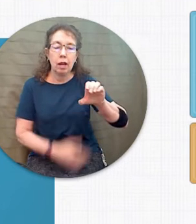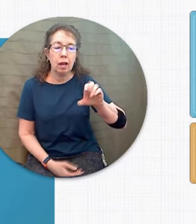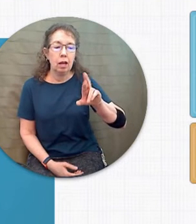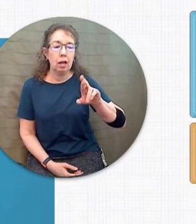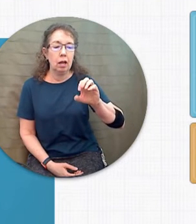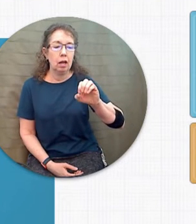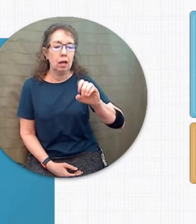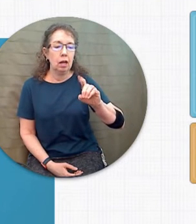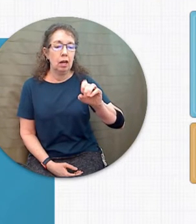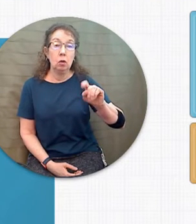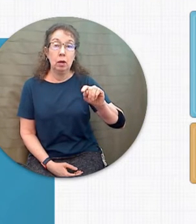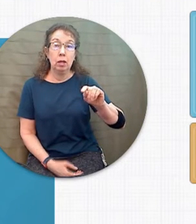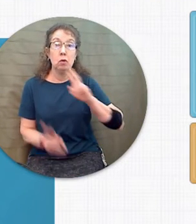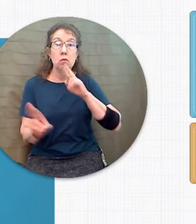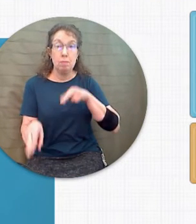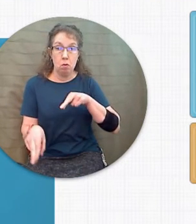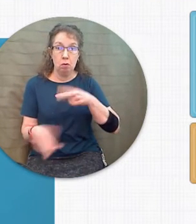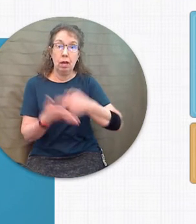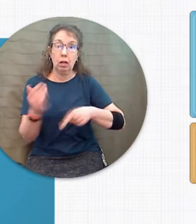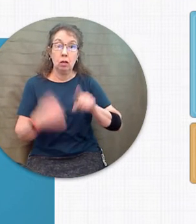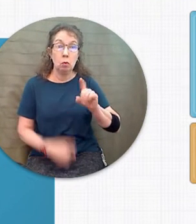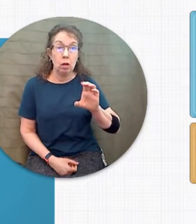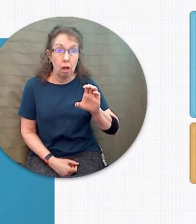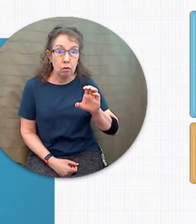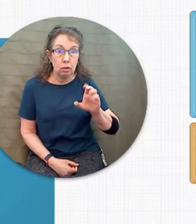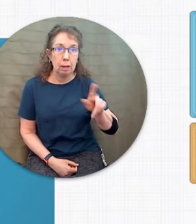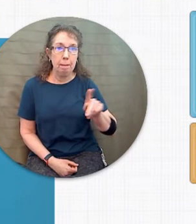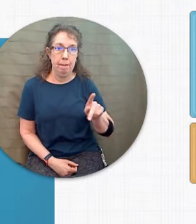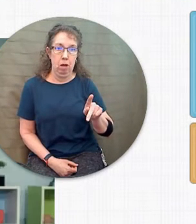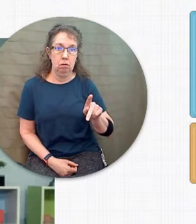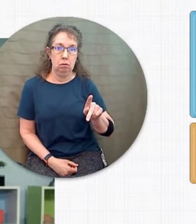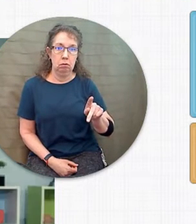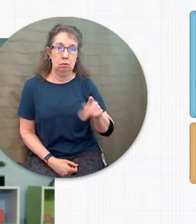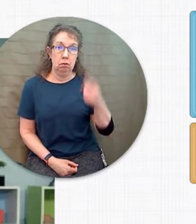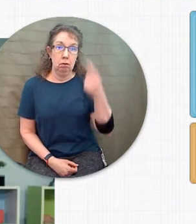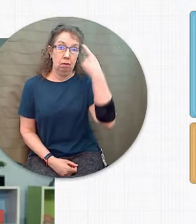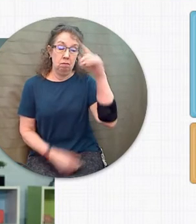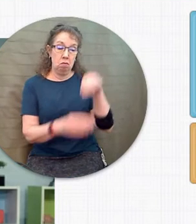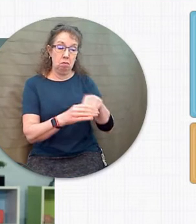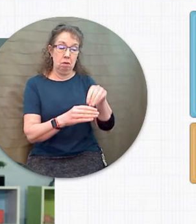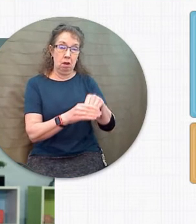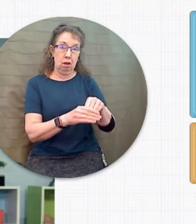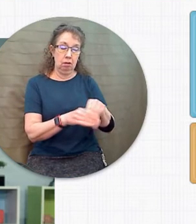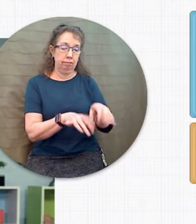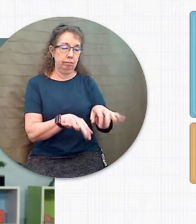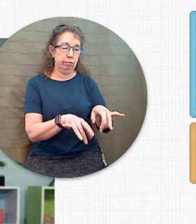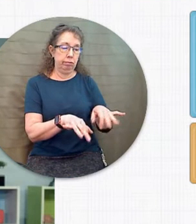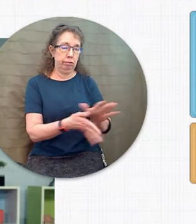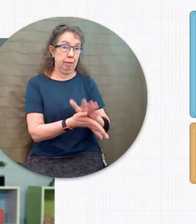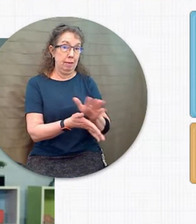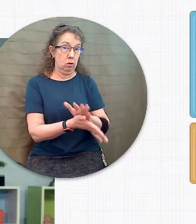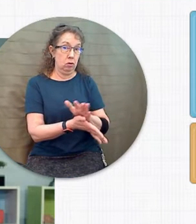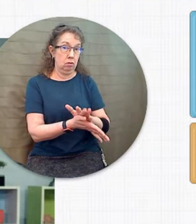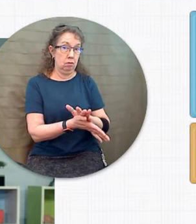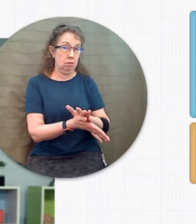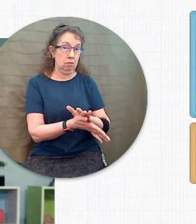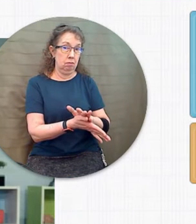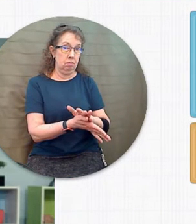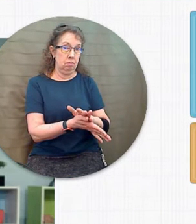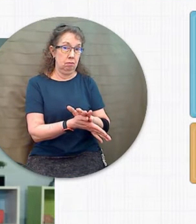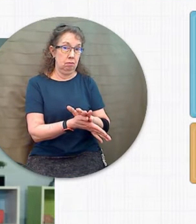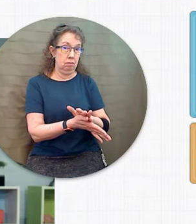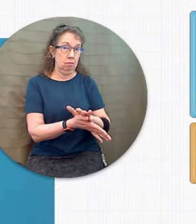cost £100. In order for the bank to type up the paperwork to